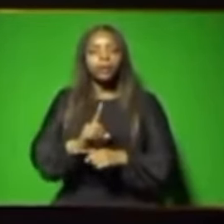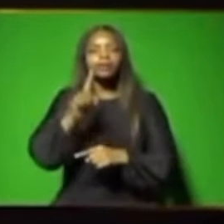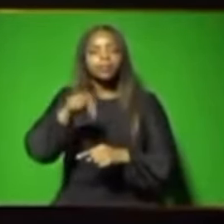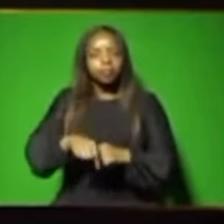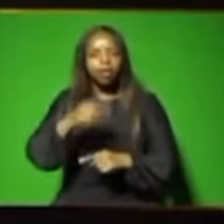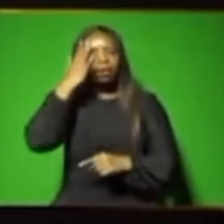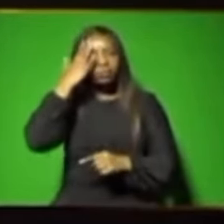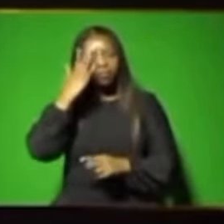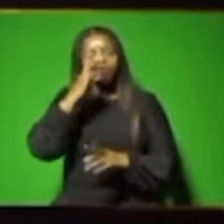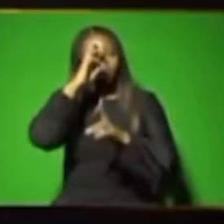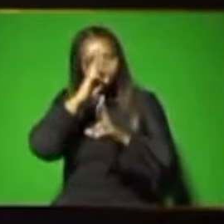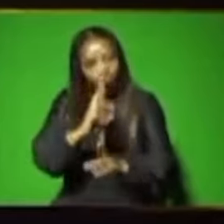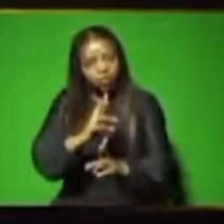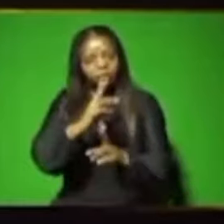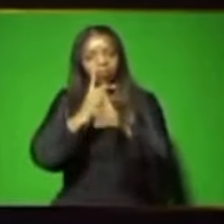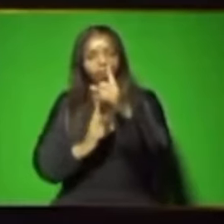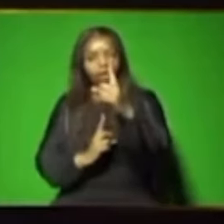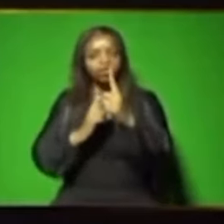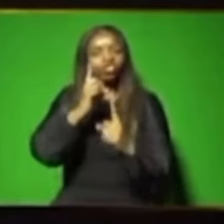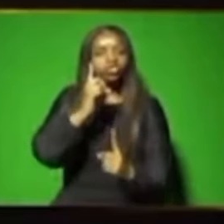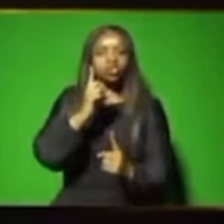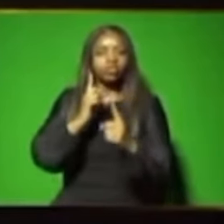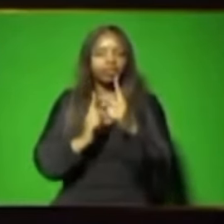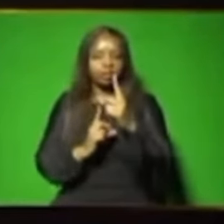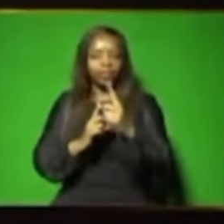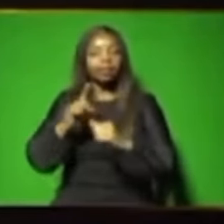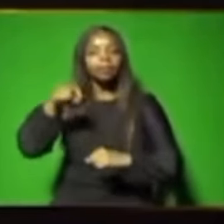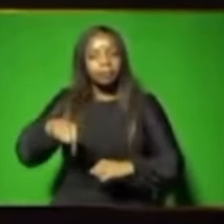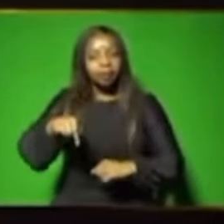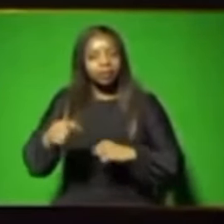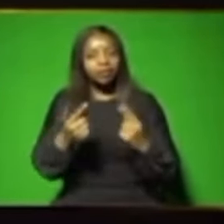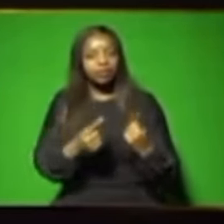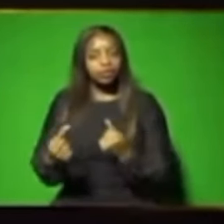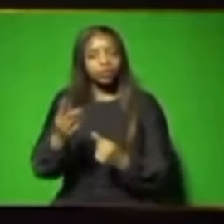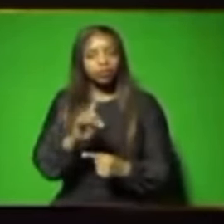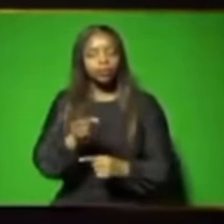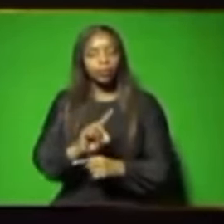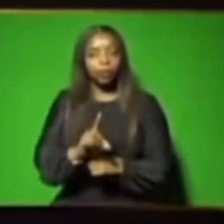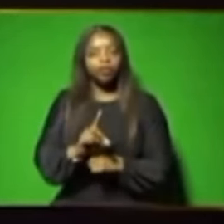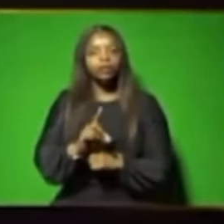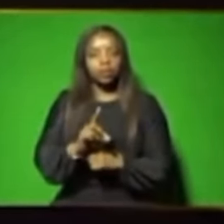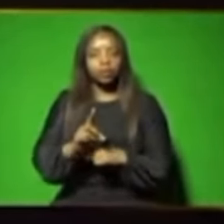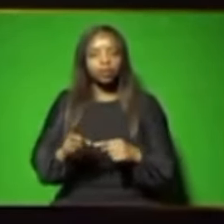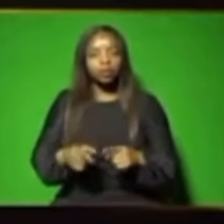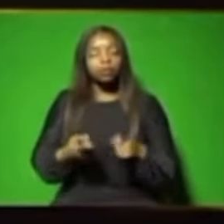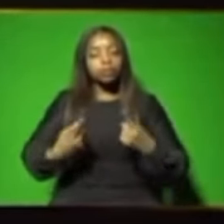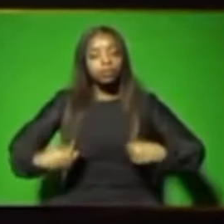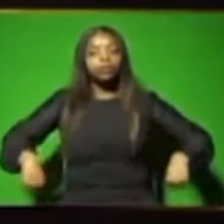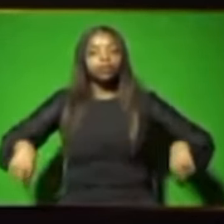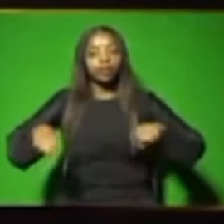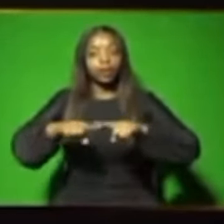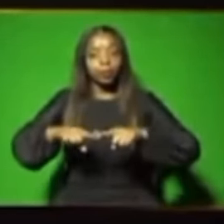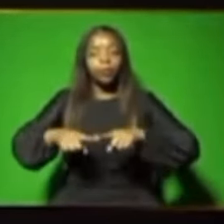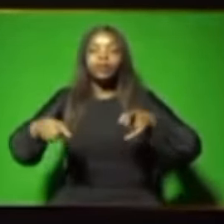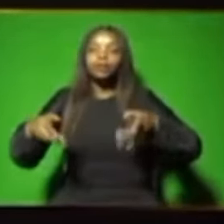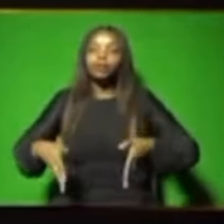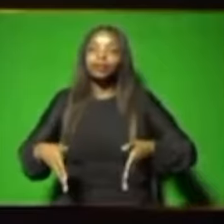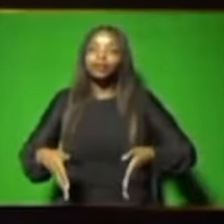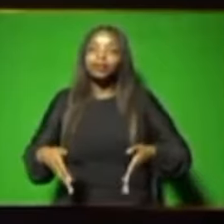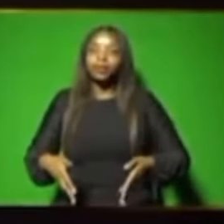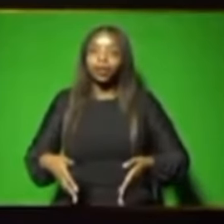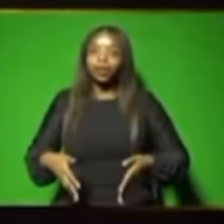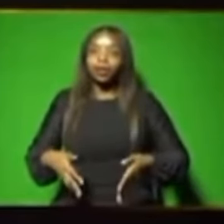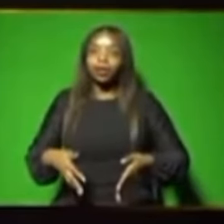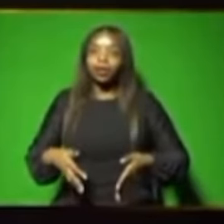thompane. Ri sumbedze uri ri ne zwine ra khosita. Ndi zwine zwa ḓo